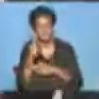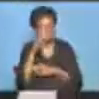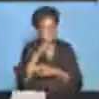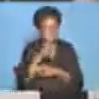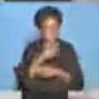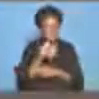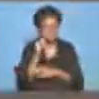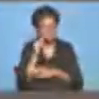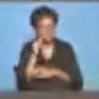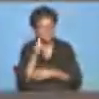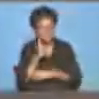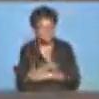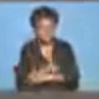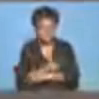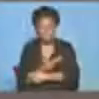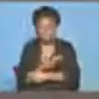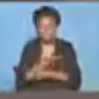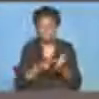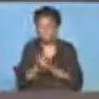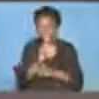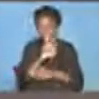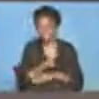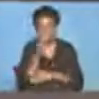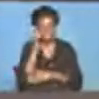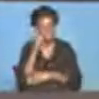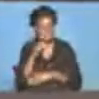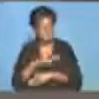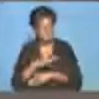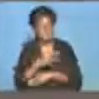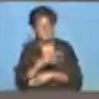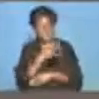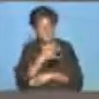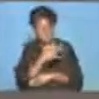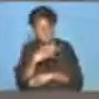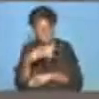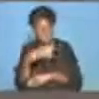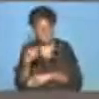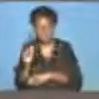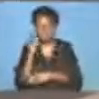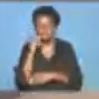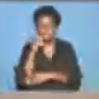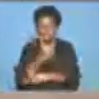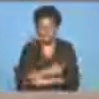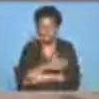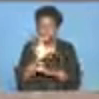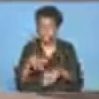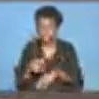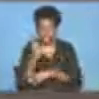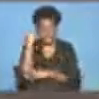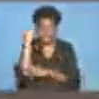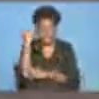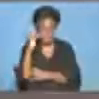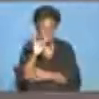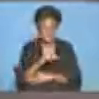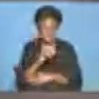was murdered. Two females, a mother and a daughter. Can you imagine that?